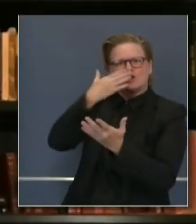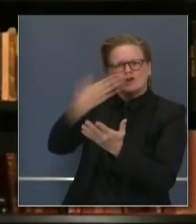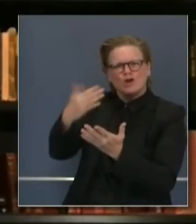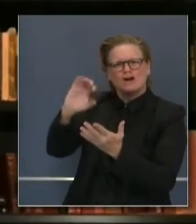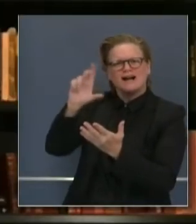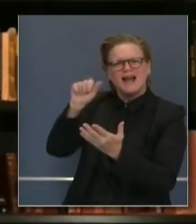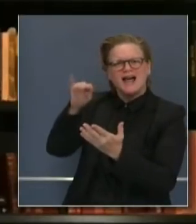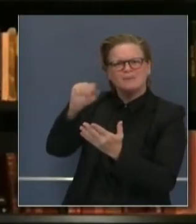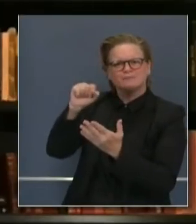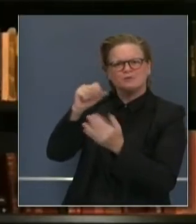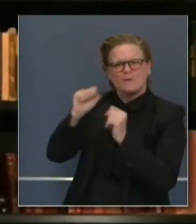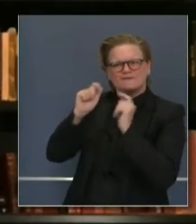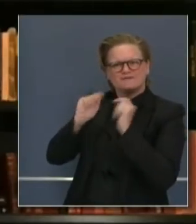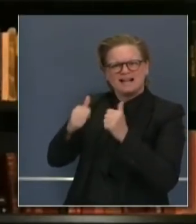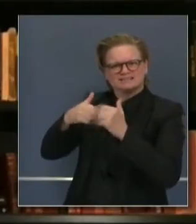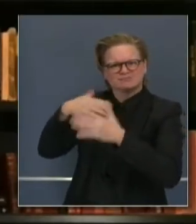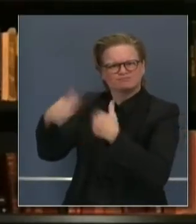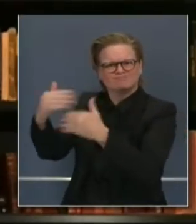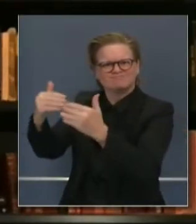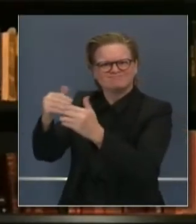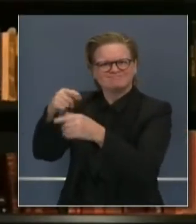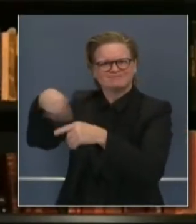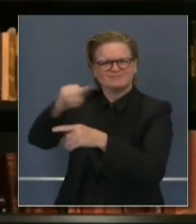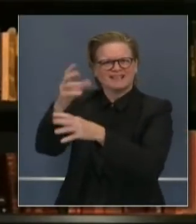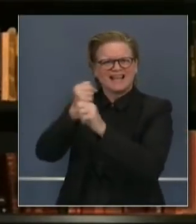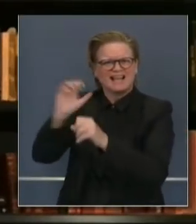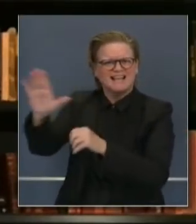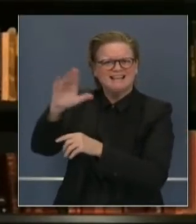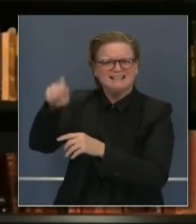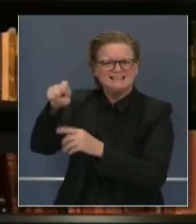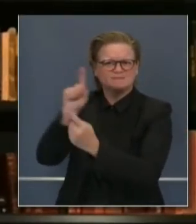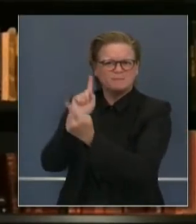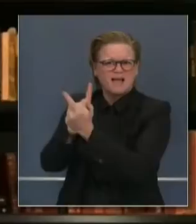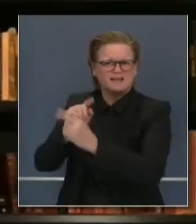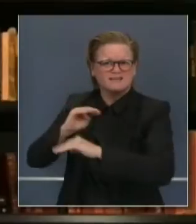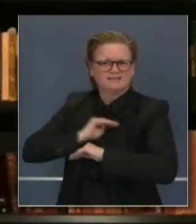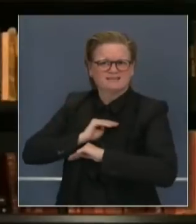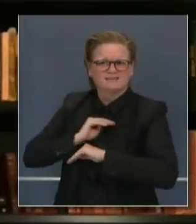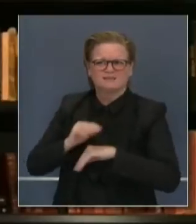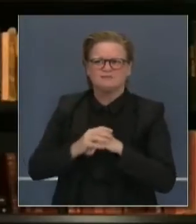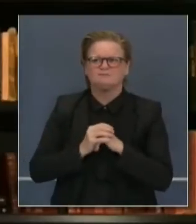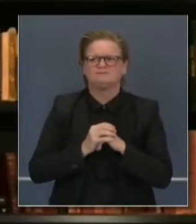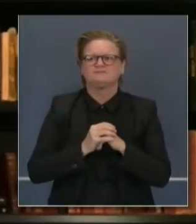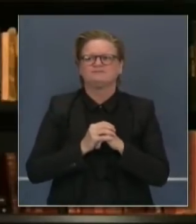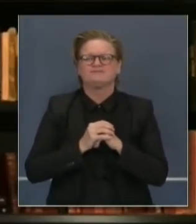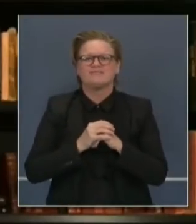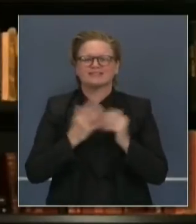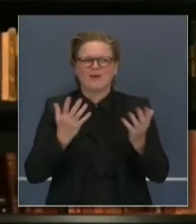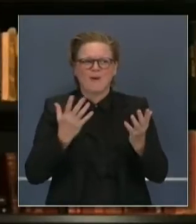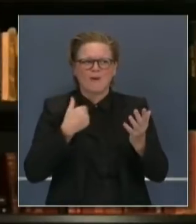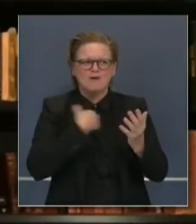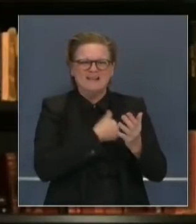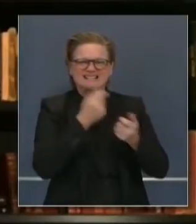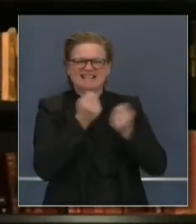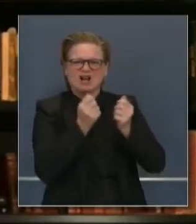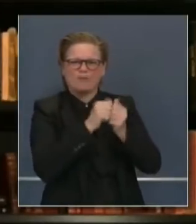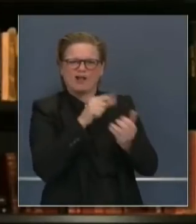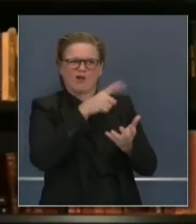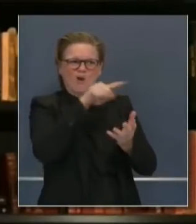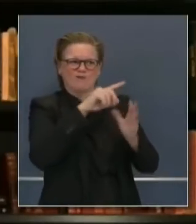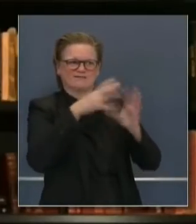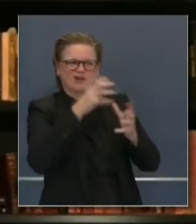nothing less against the malfeasance of some and the fraud that those individuals are intent